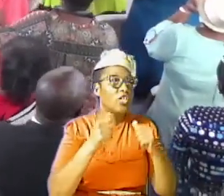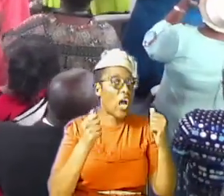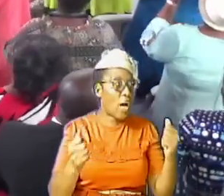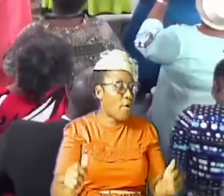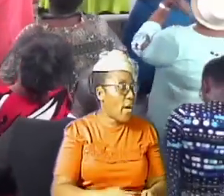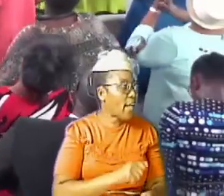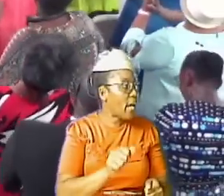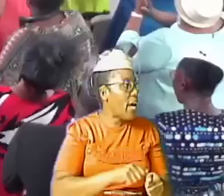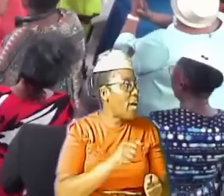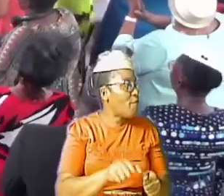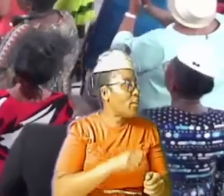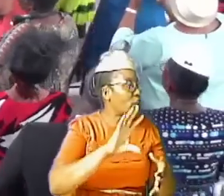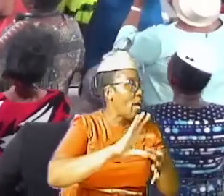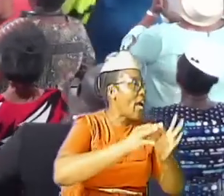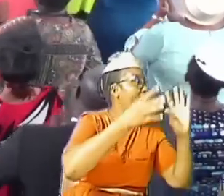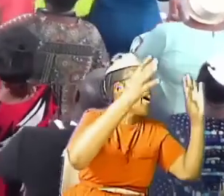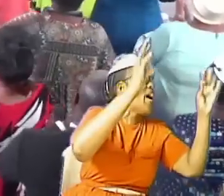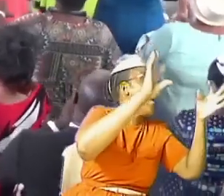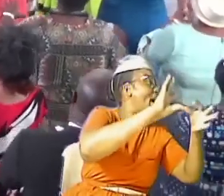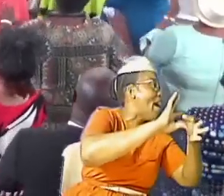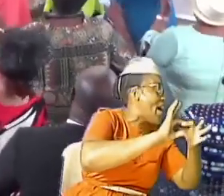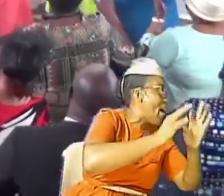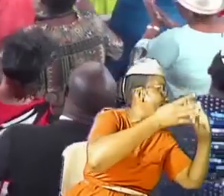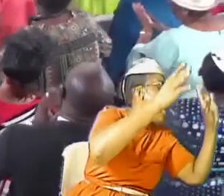Judah. Yes. Shall break every